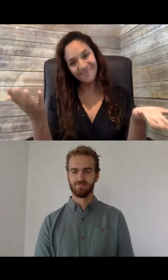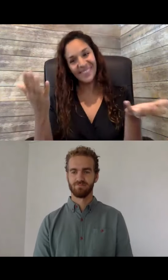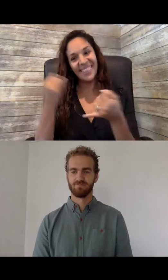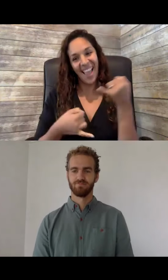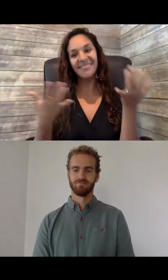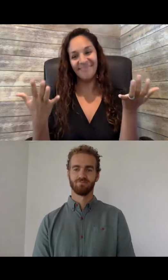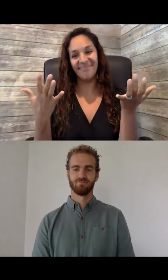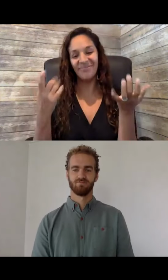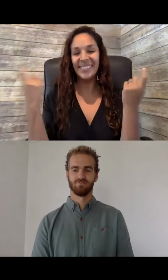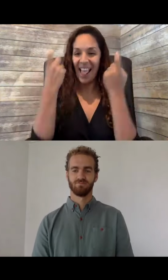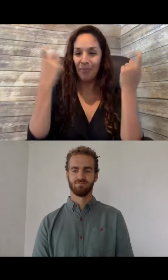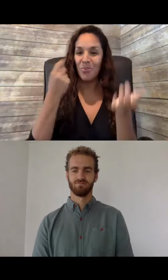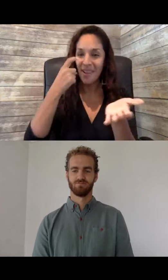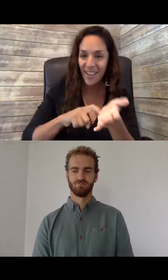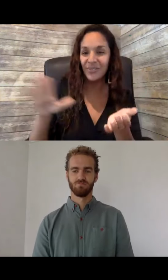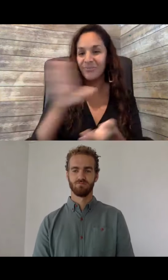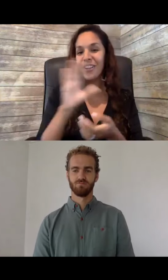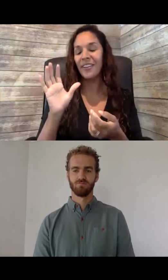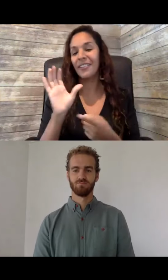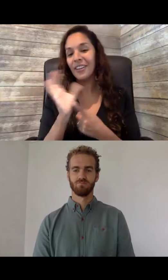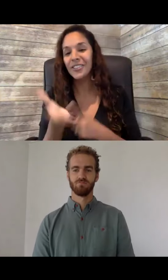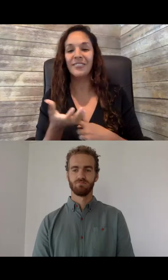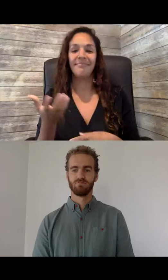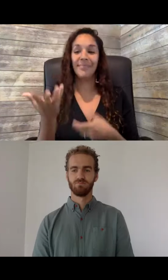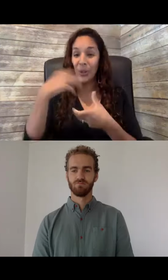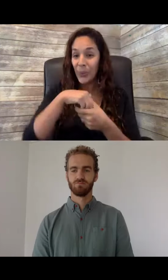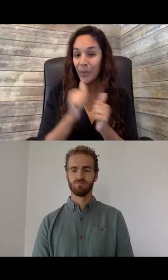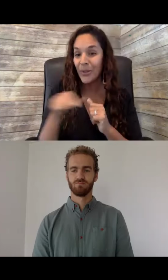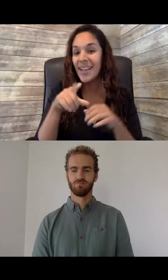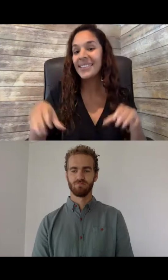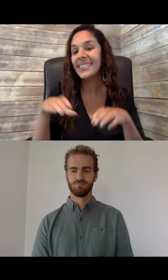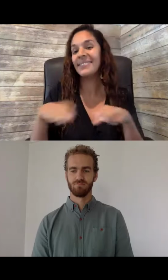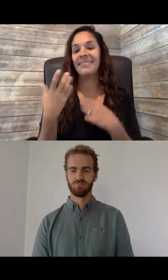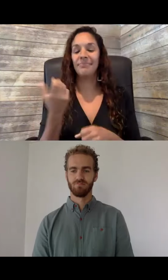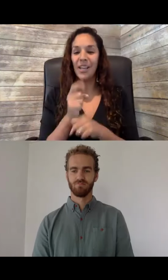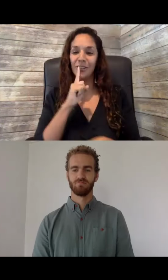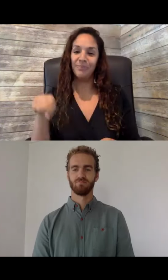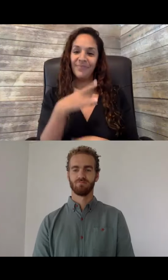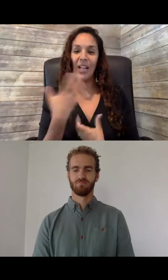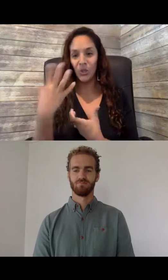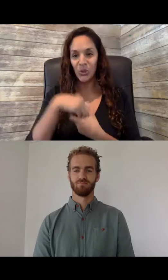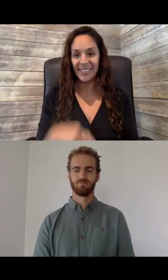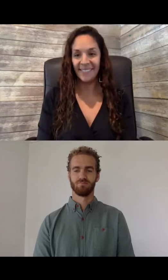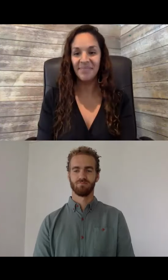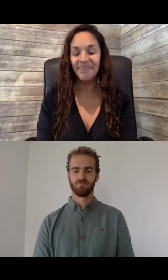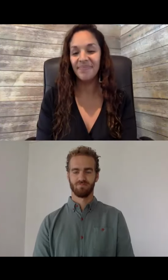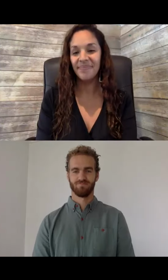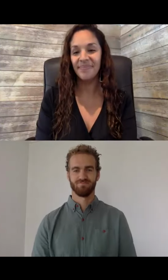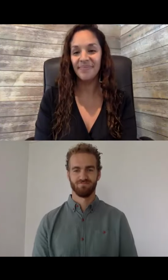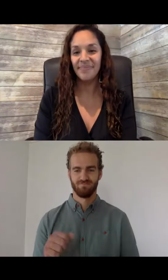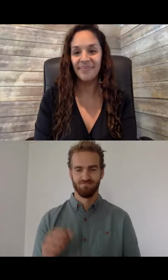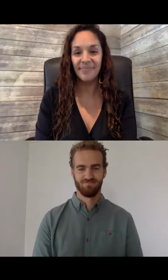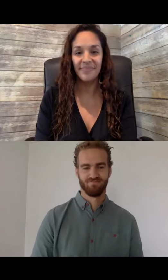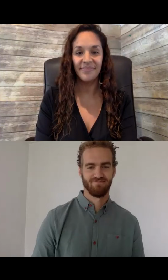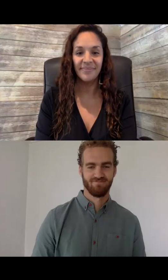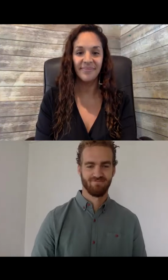discussion. And last but not least, celebrate and recognize each holiday. Include them in the activities. Make sure our